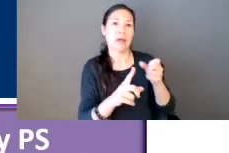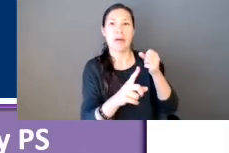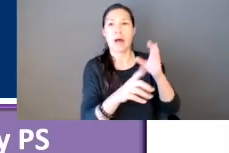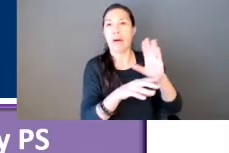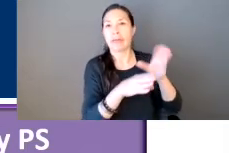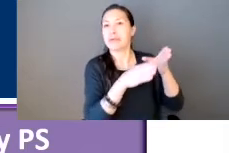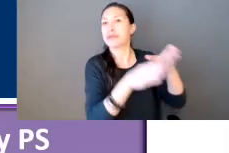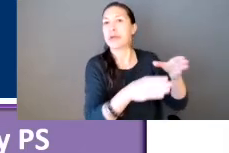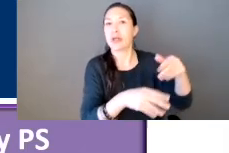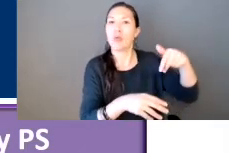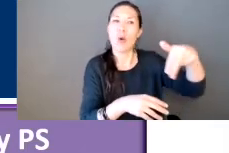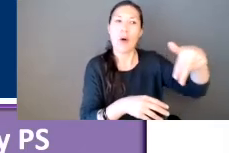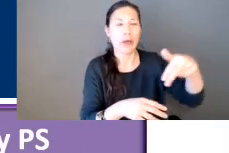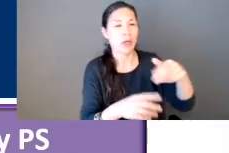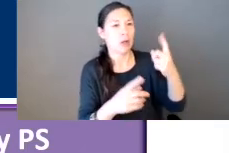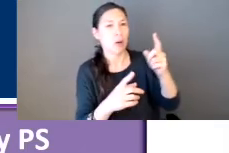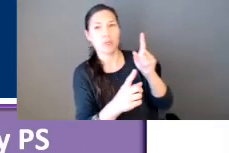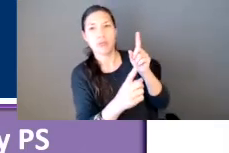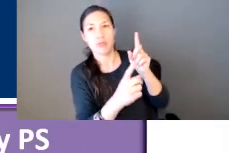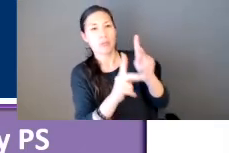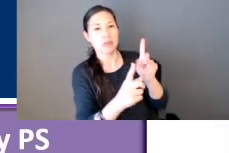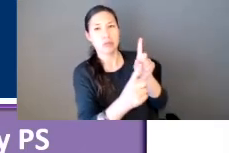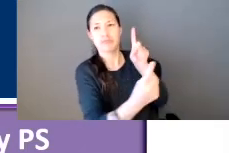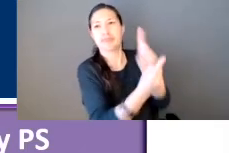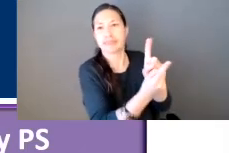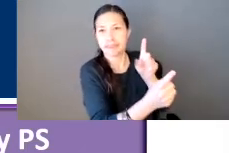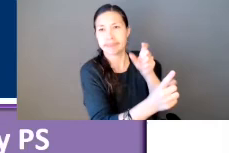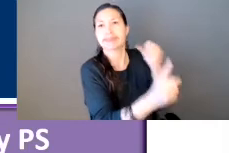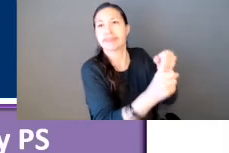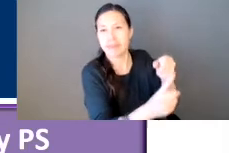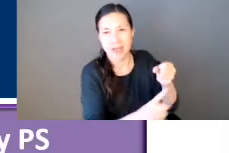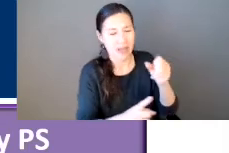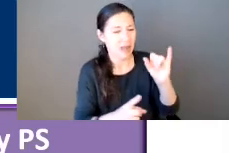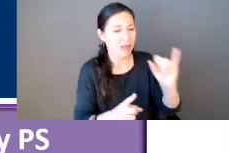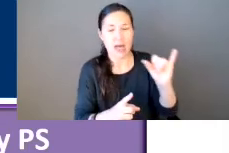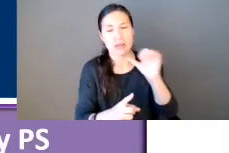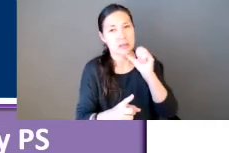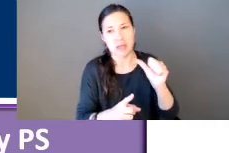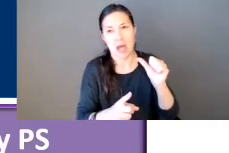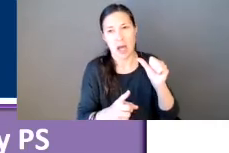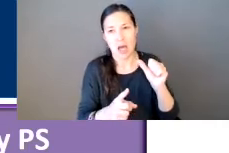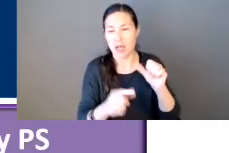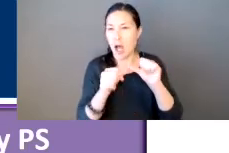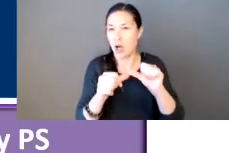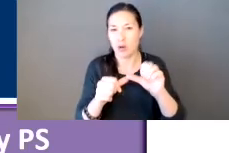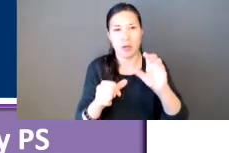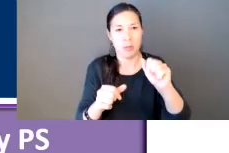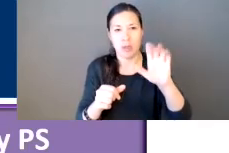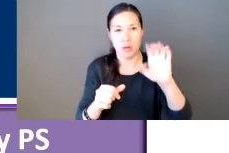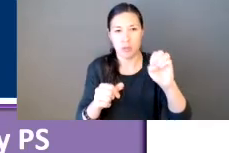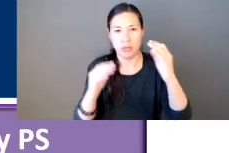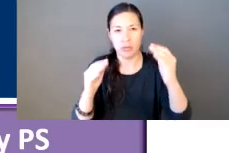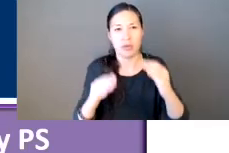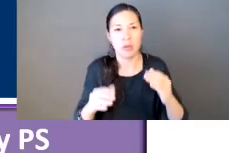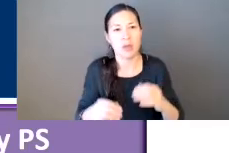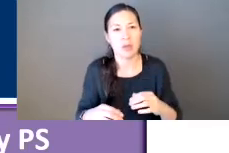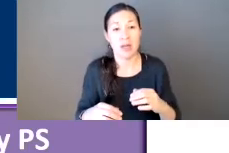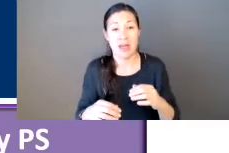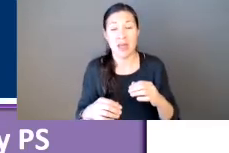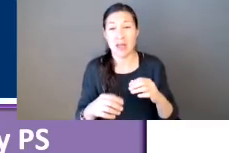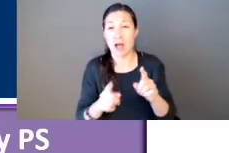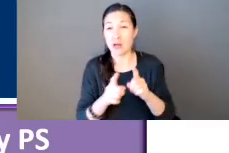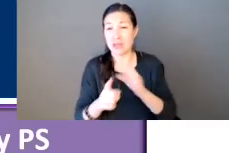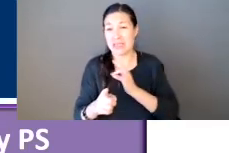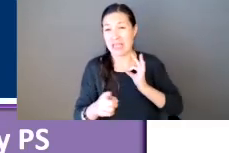It's a stranger abuse. We'd be looking, again, for that family or friends. Neglect by staff, we're not going to cover. I